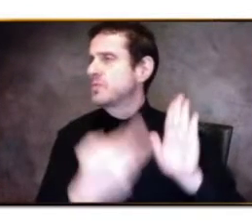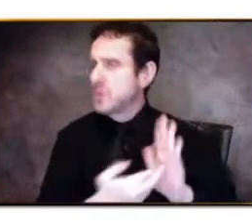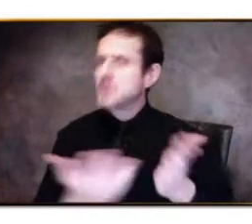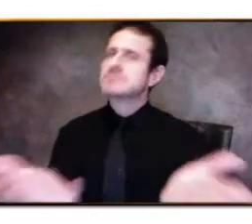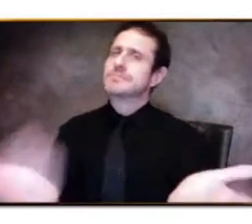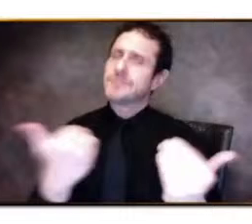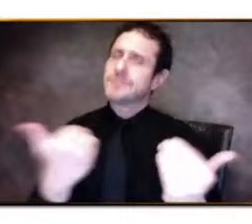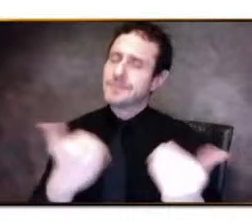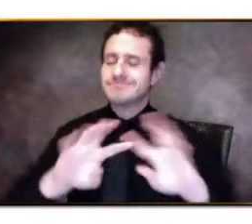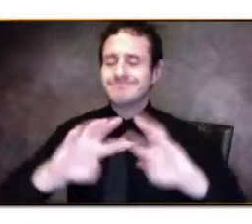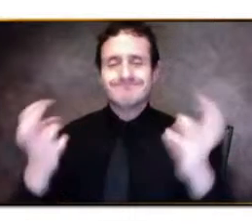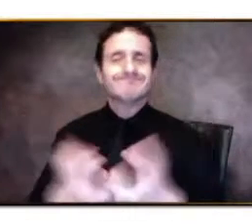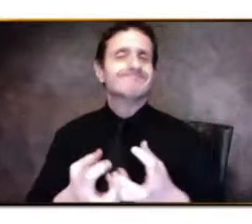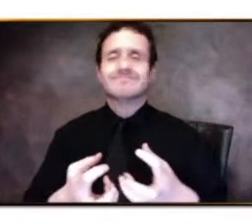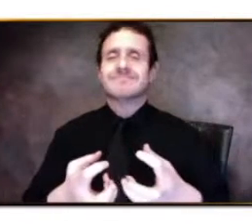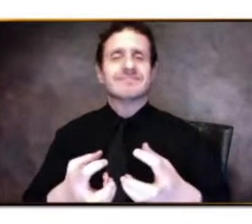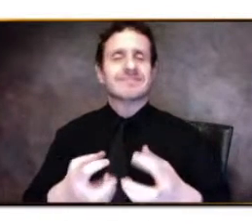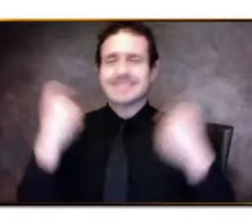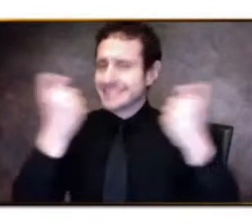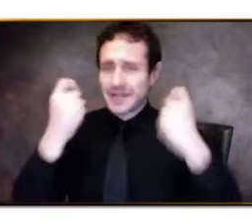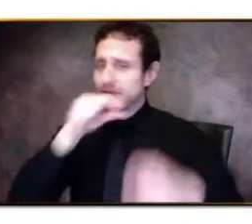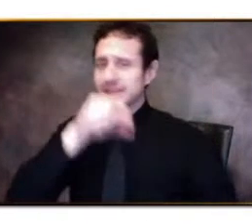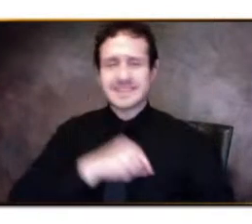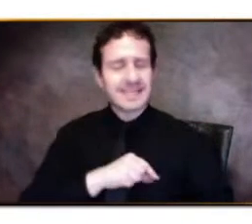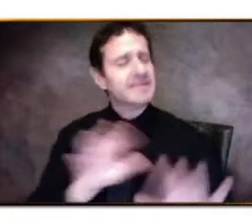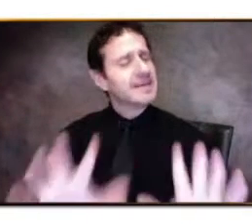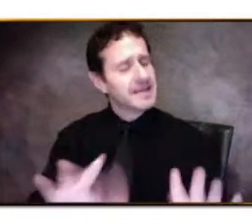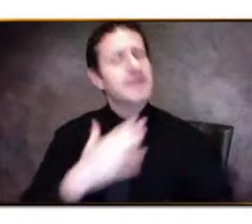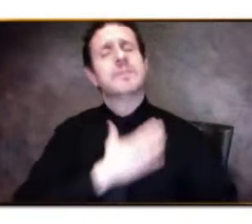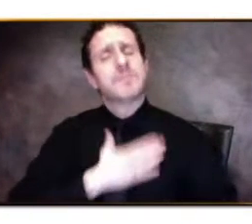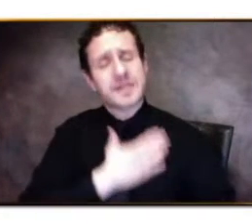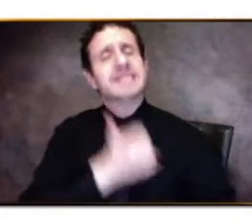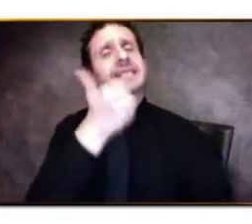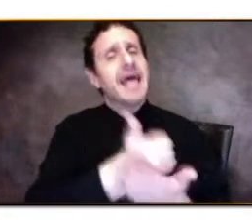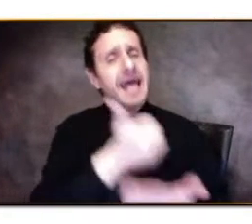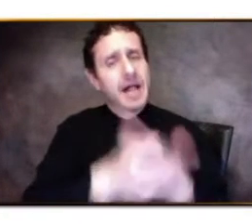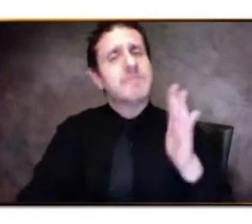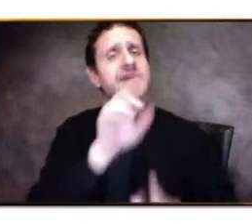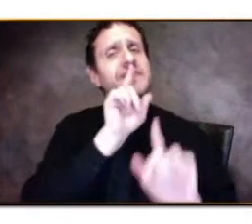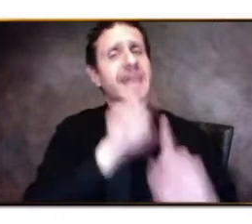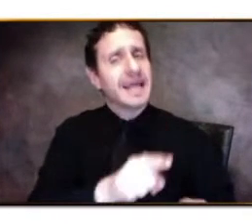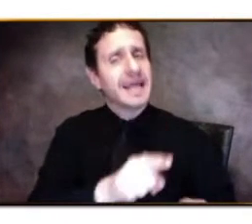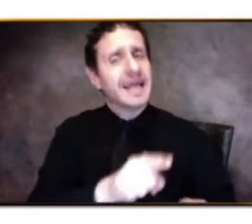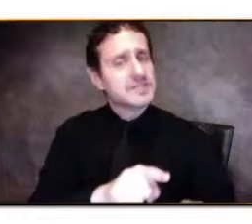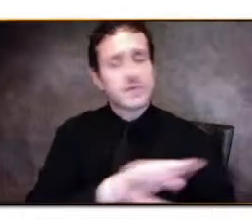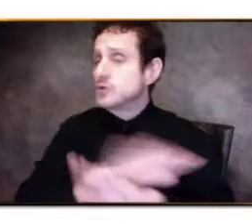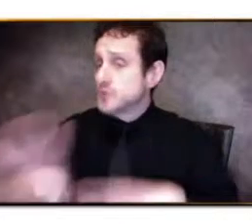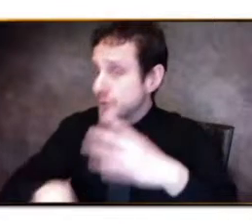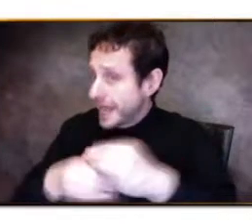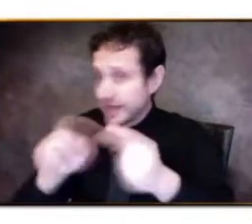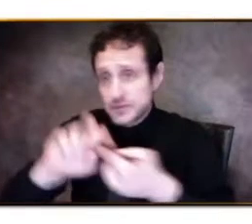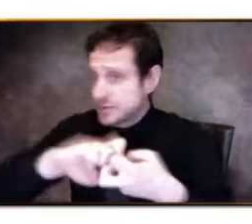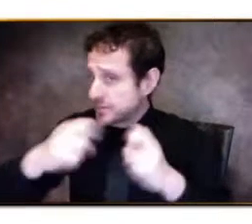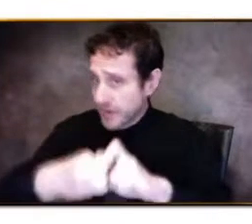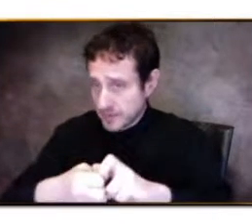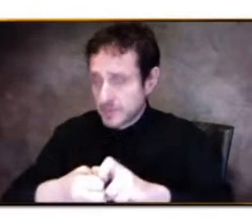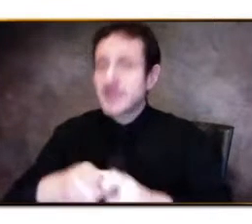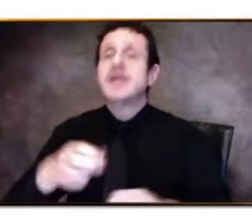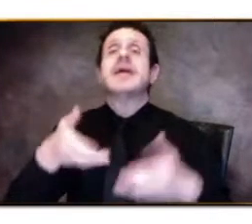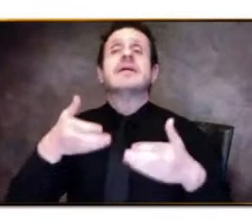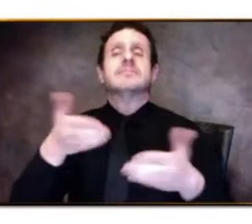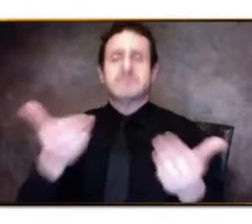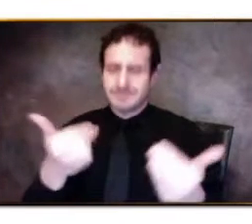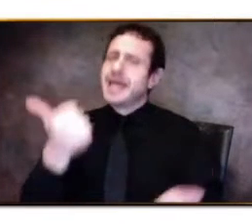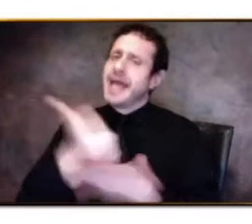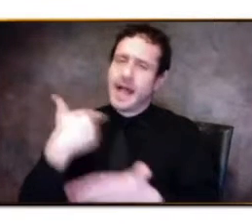part of the solution and not part of the problem, and let's decrease the spread of this virus.